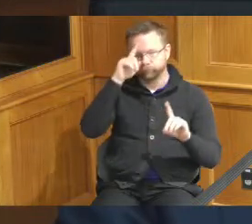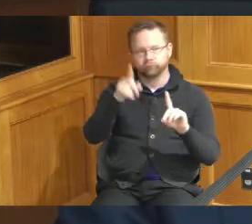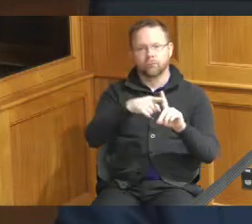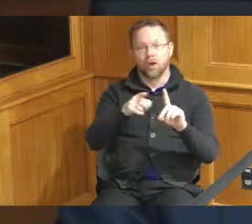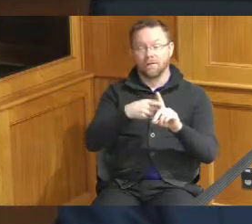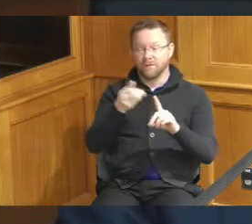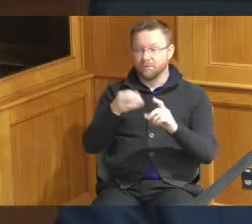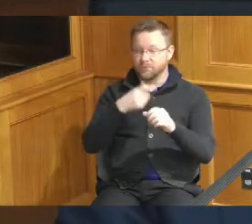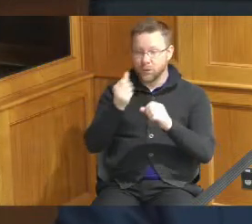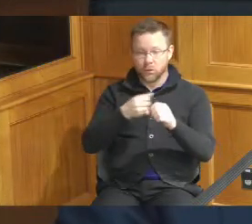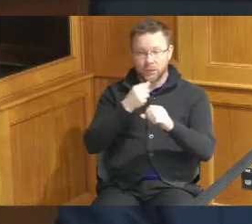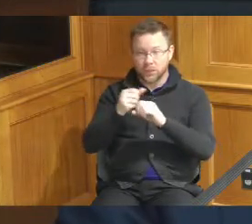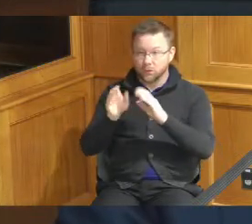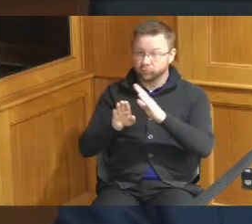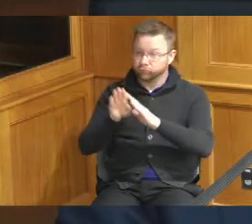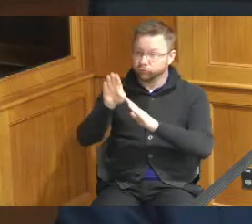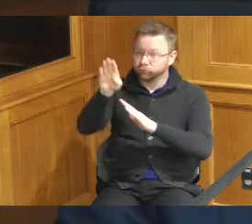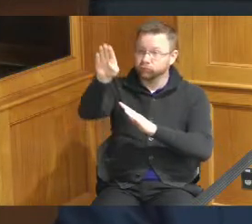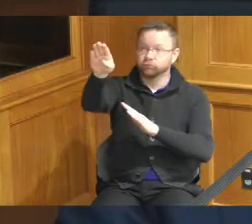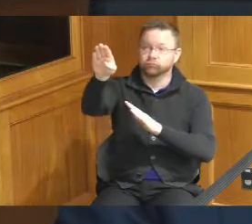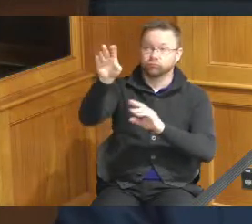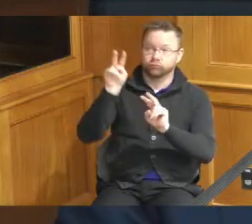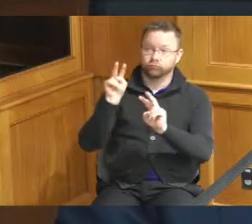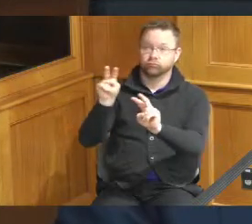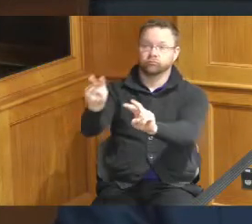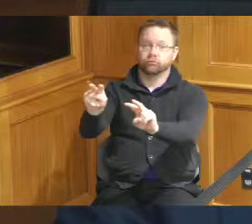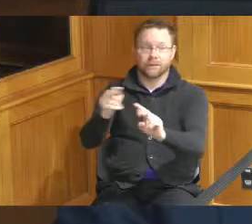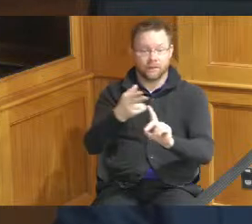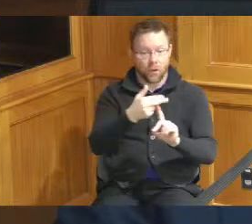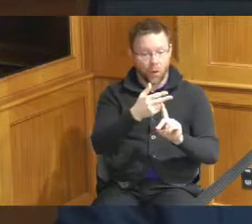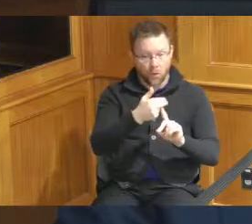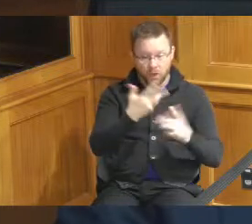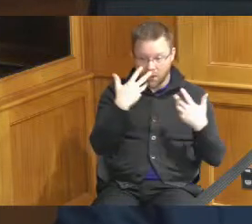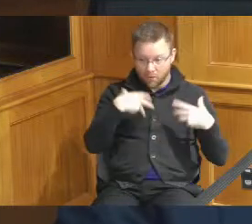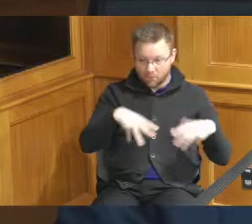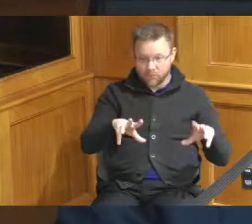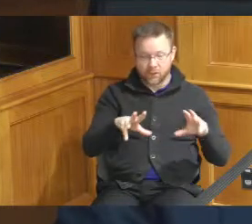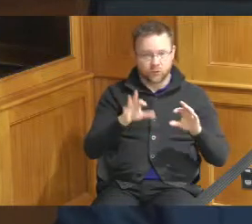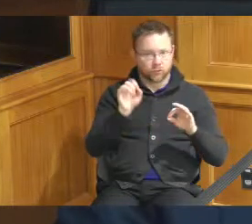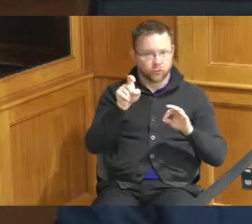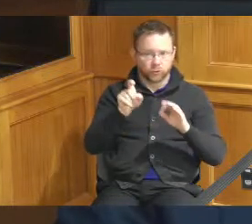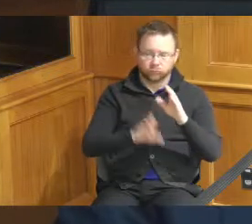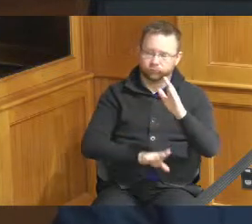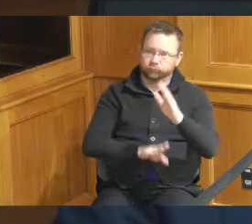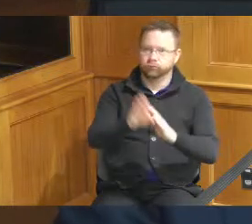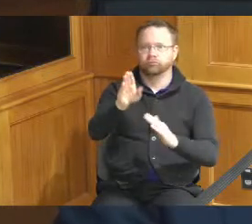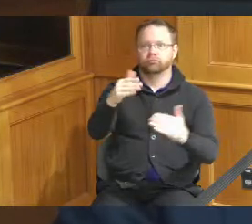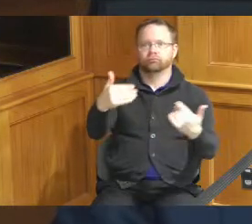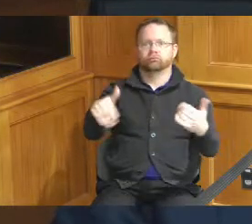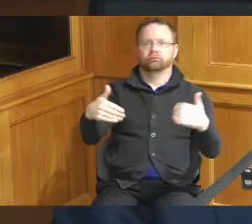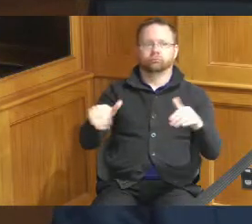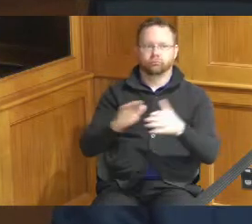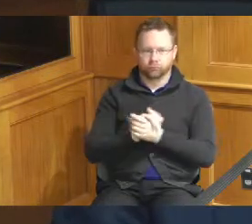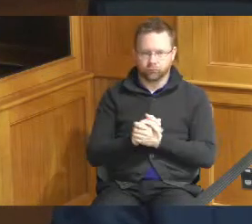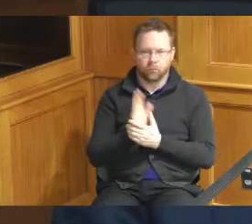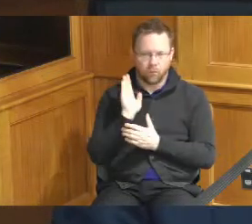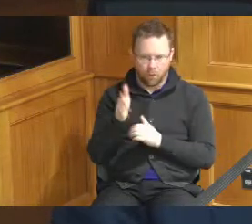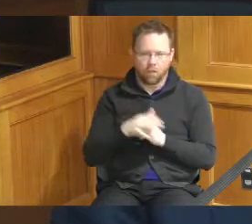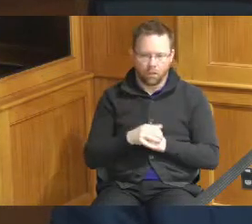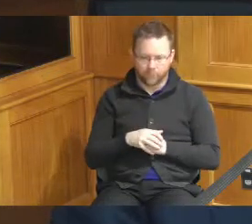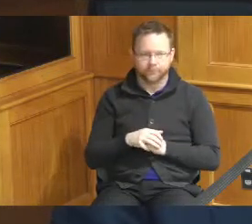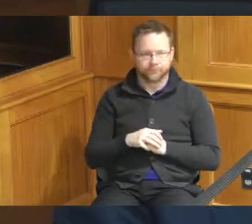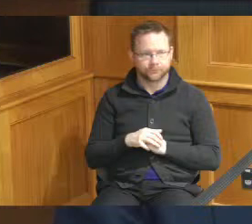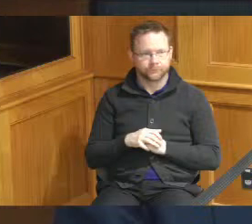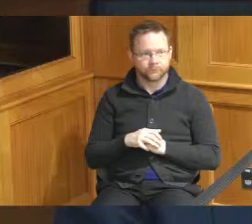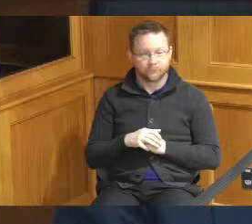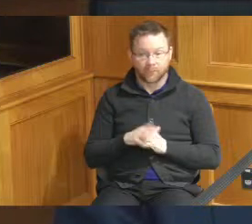few years once this comes online. And then once the hotel comes online, we're going to see this trend continue to the upward space